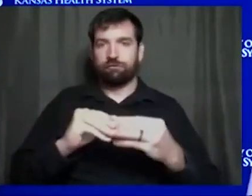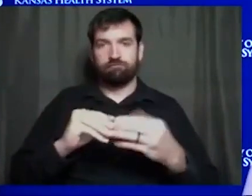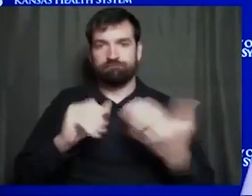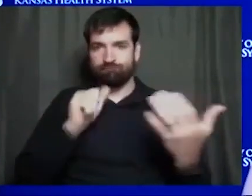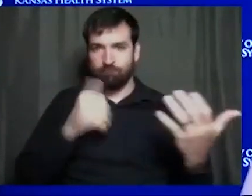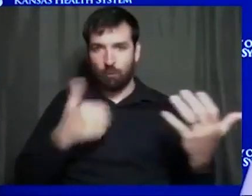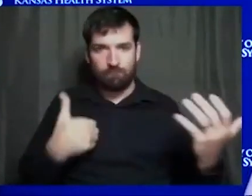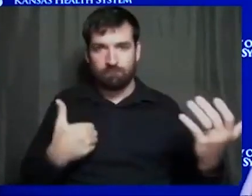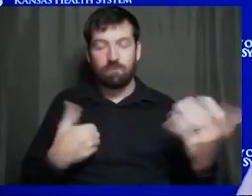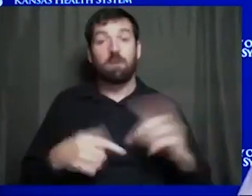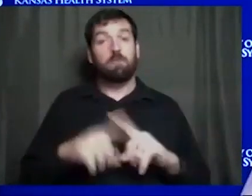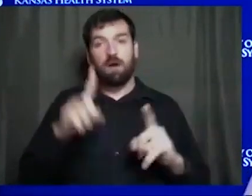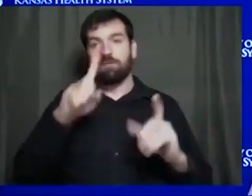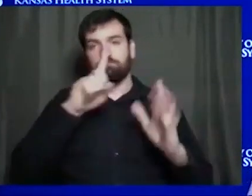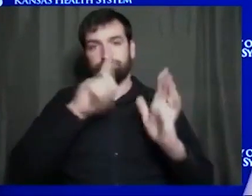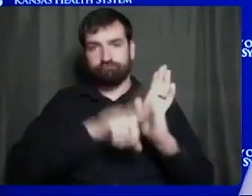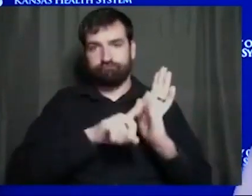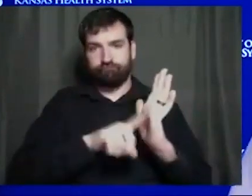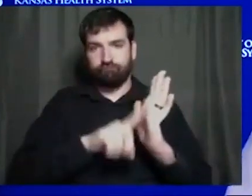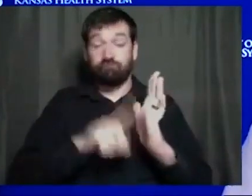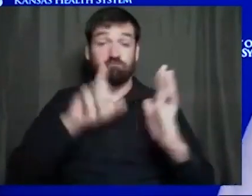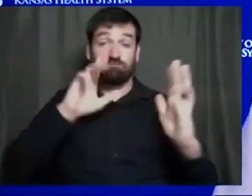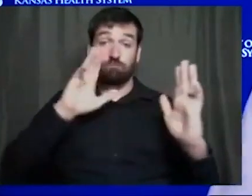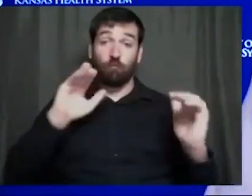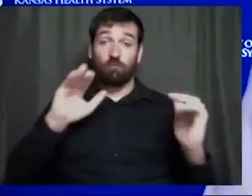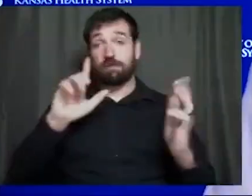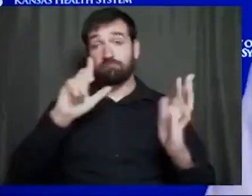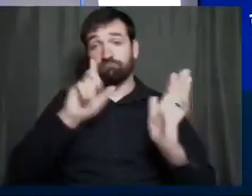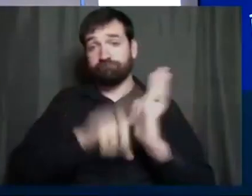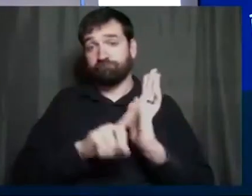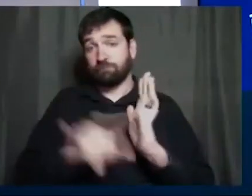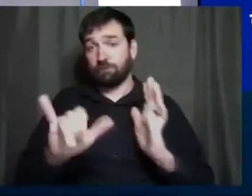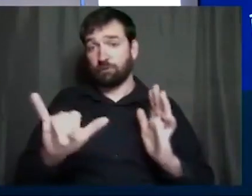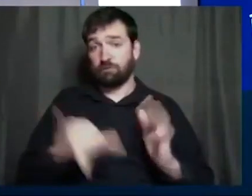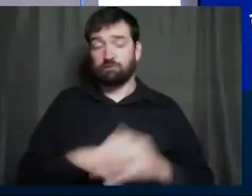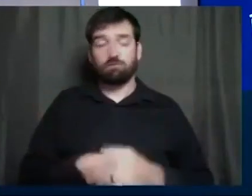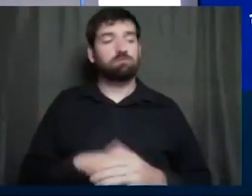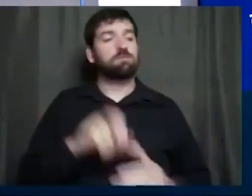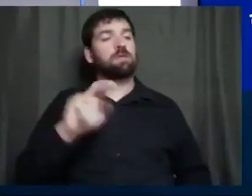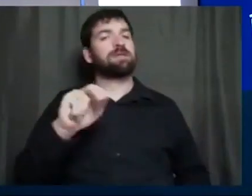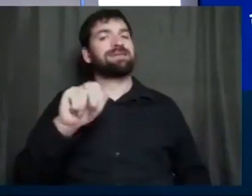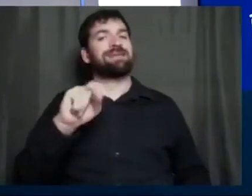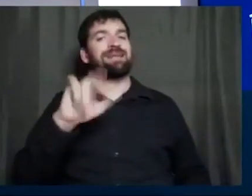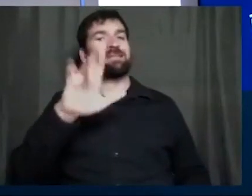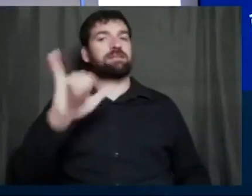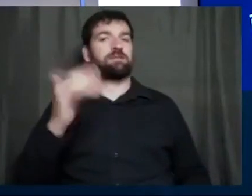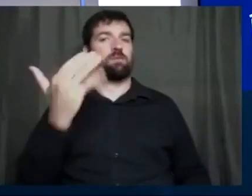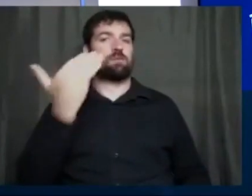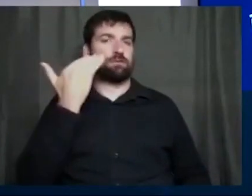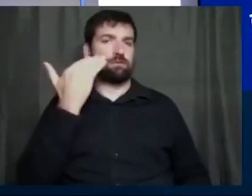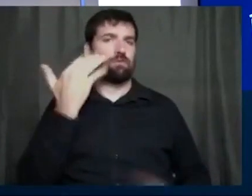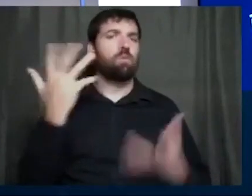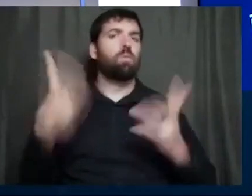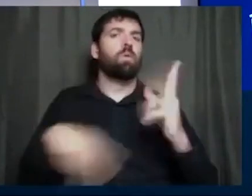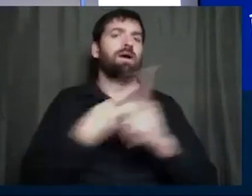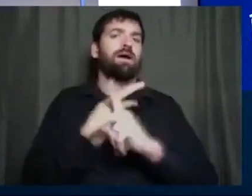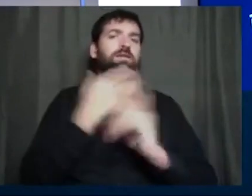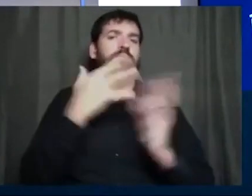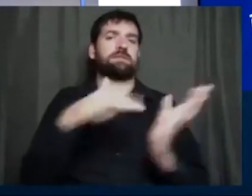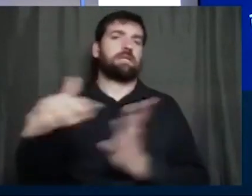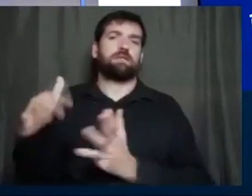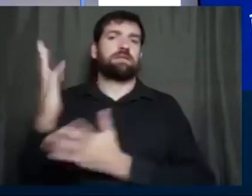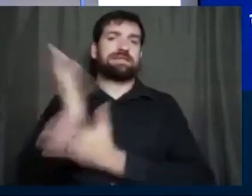that. Hopefully that is being looked at as well. And Nancy wants to know what kind of studies are being done on why some people get it